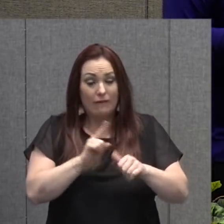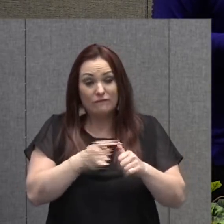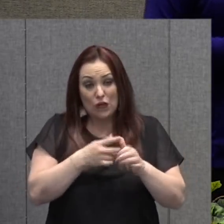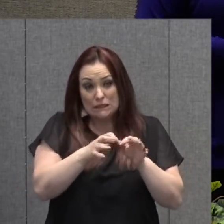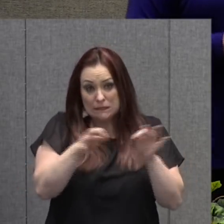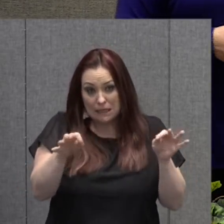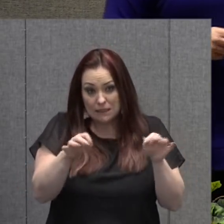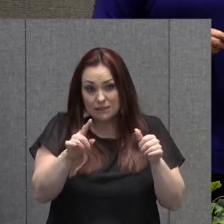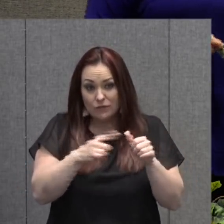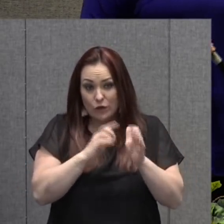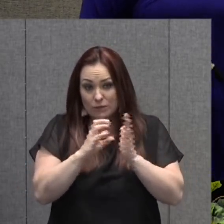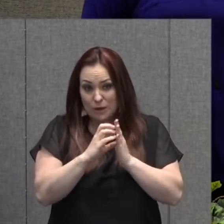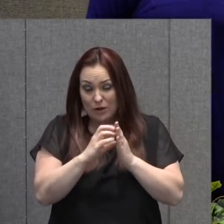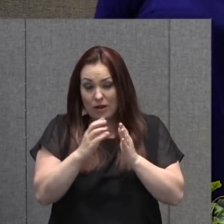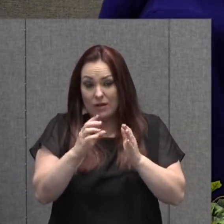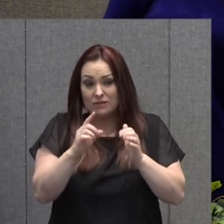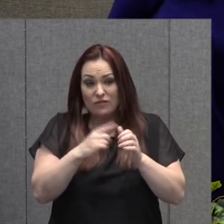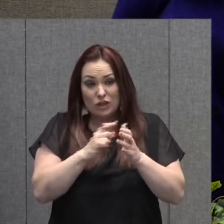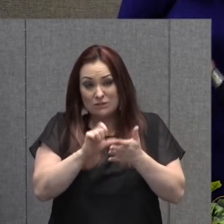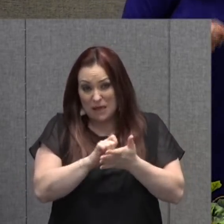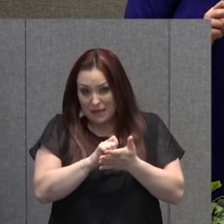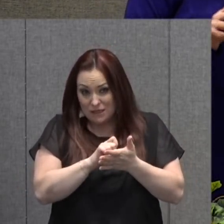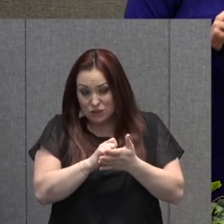page, you usually want to do a few things.